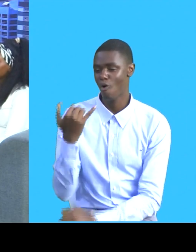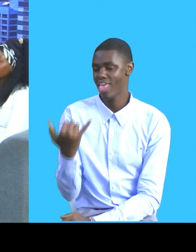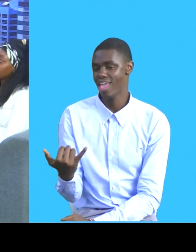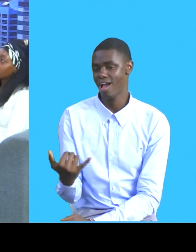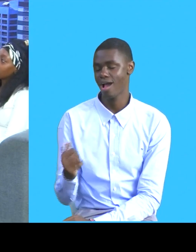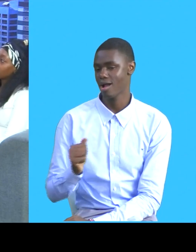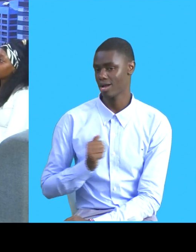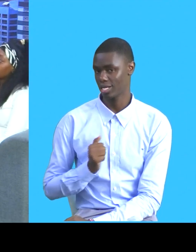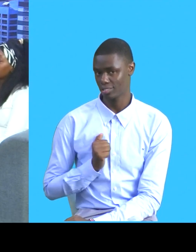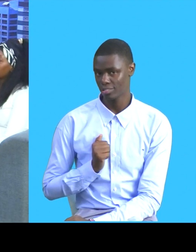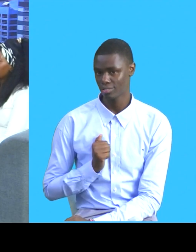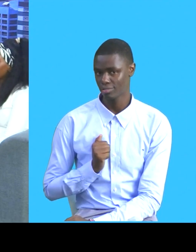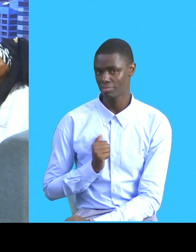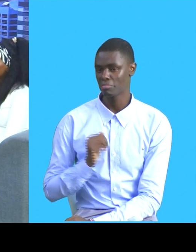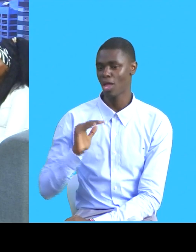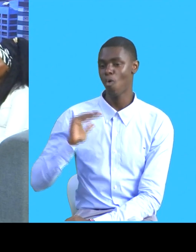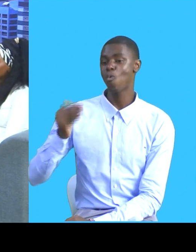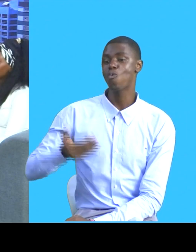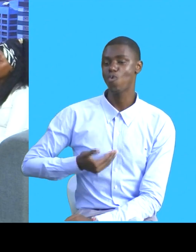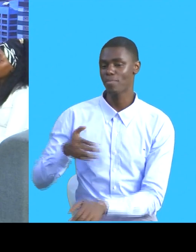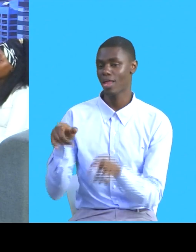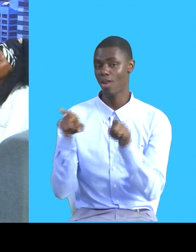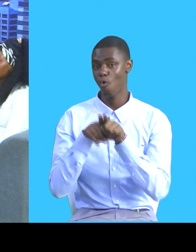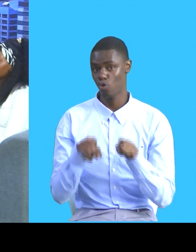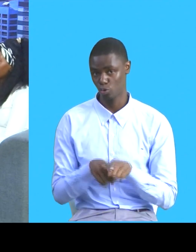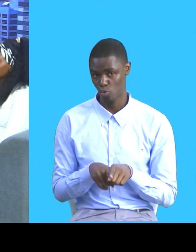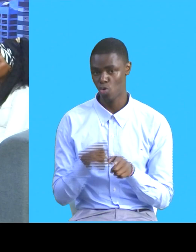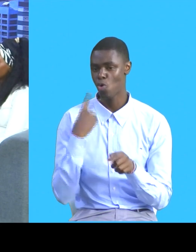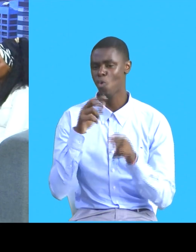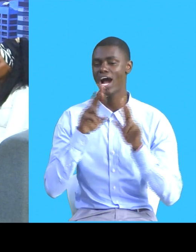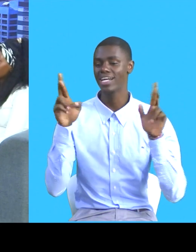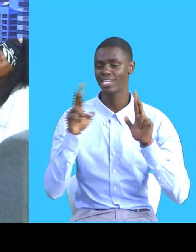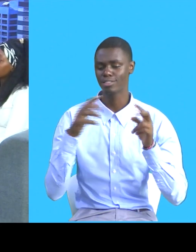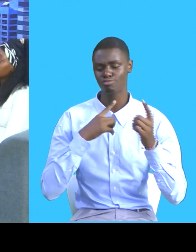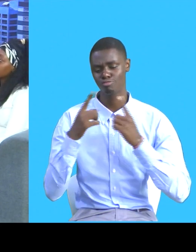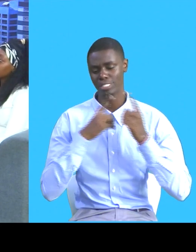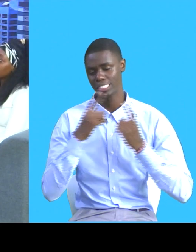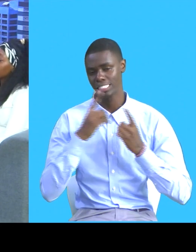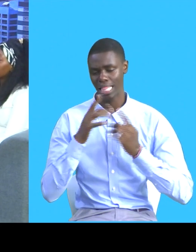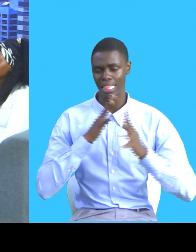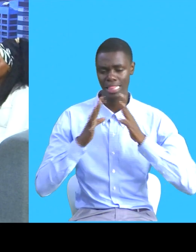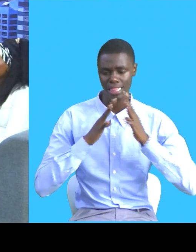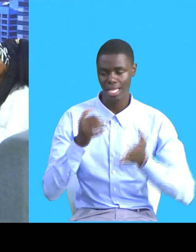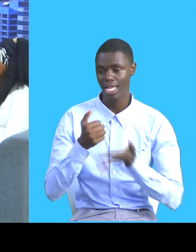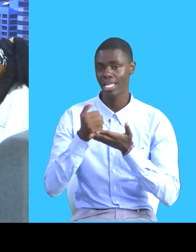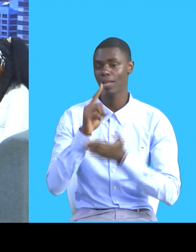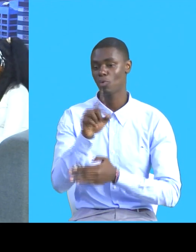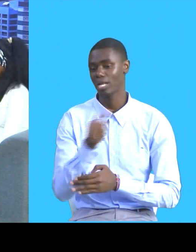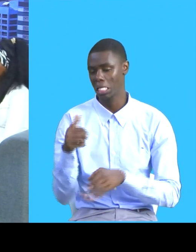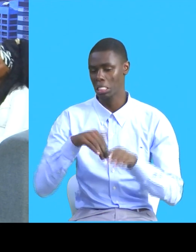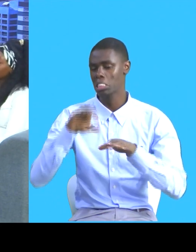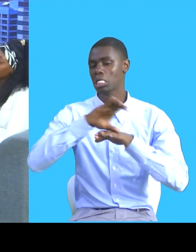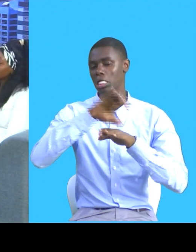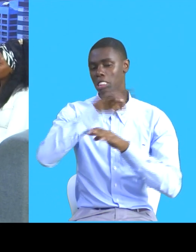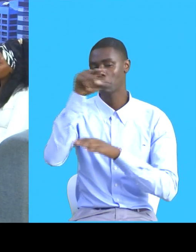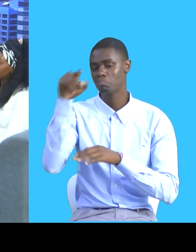girls, women also, who are willing to talk and help each other in churches,